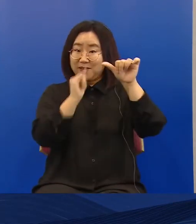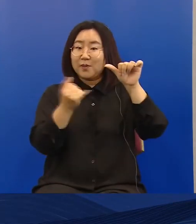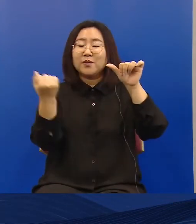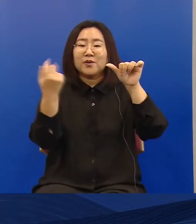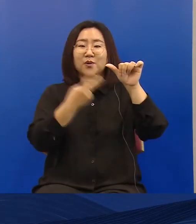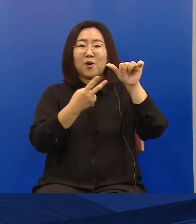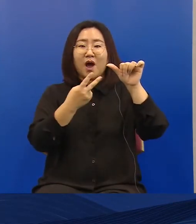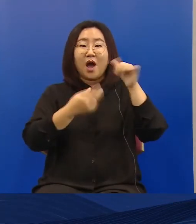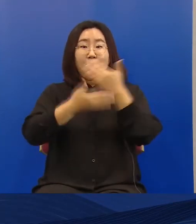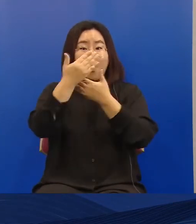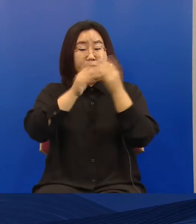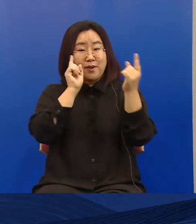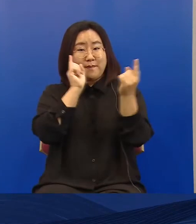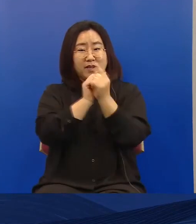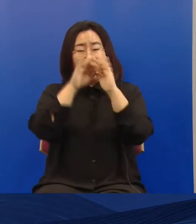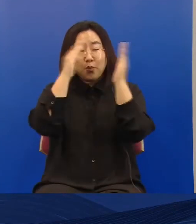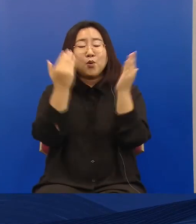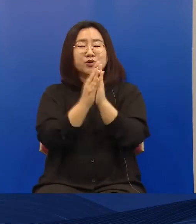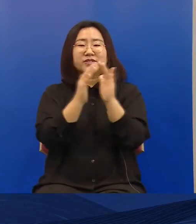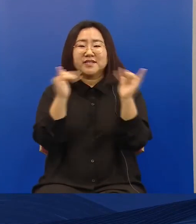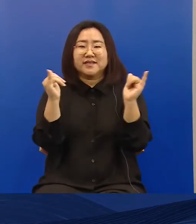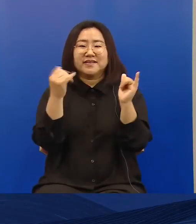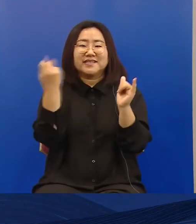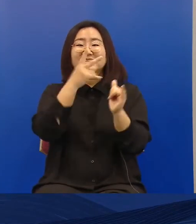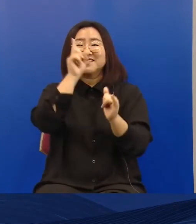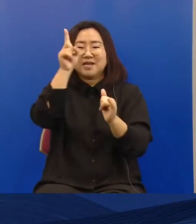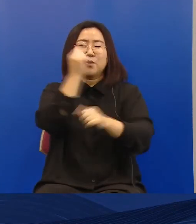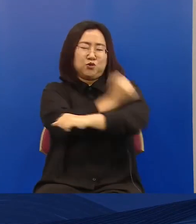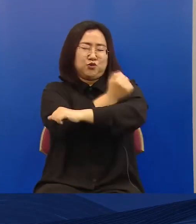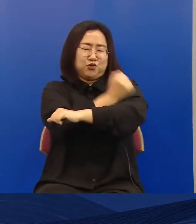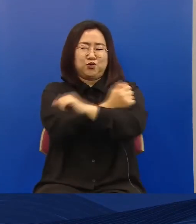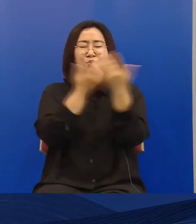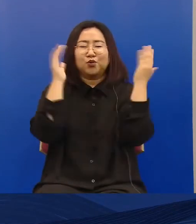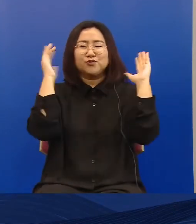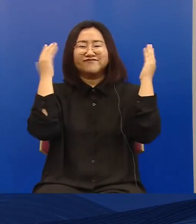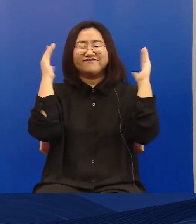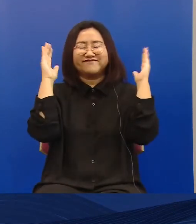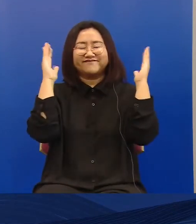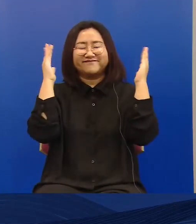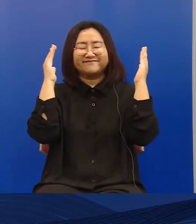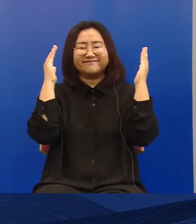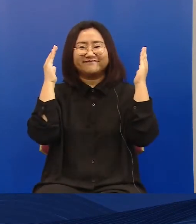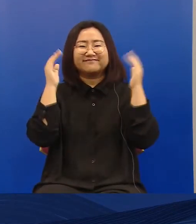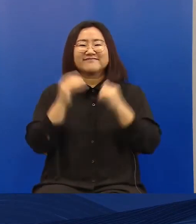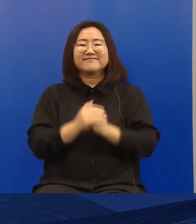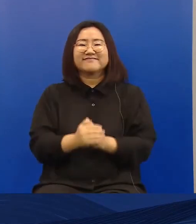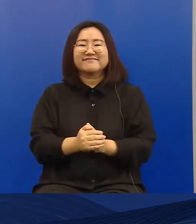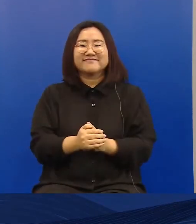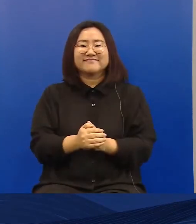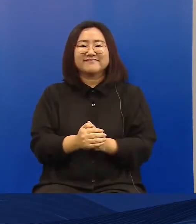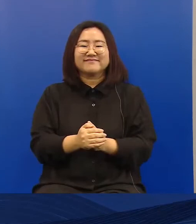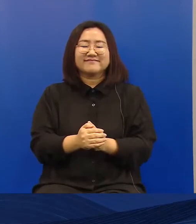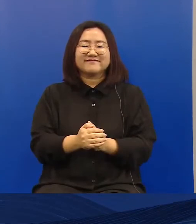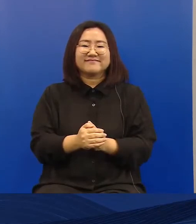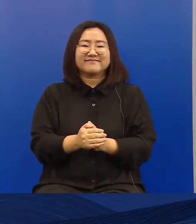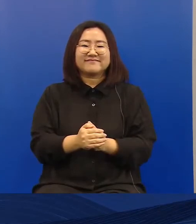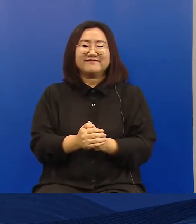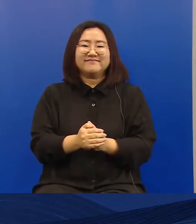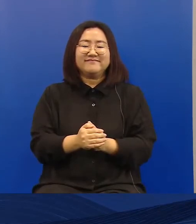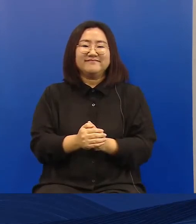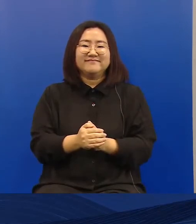Thank you again for all our panelists, and our moderator. Please give them a big round of applause